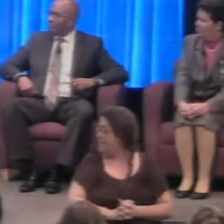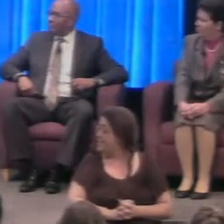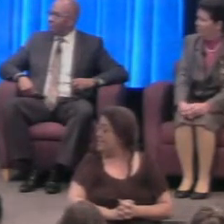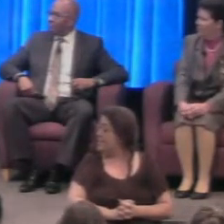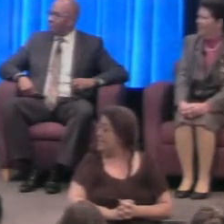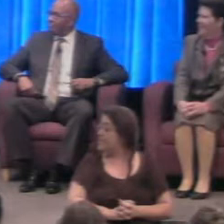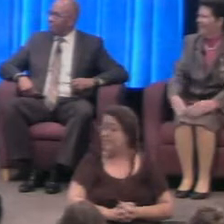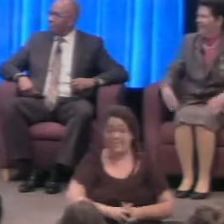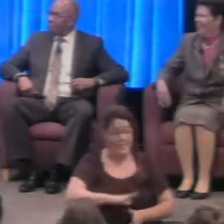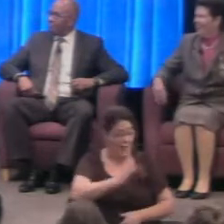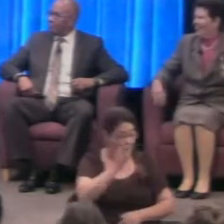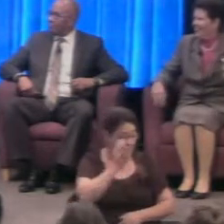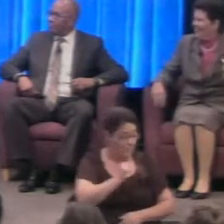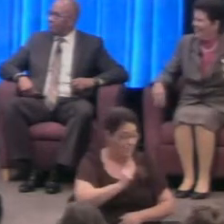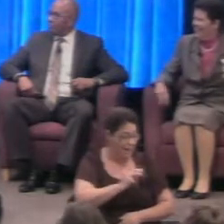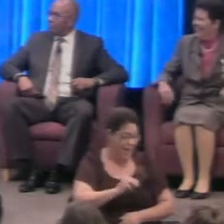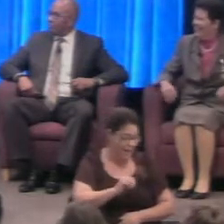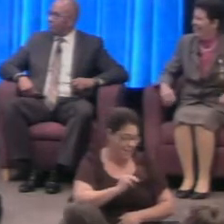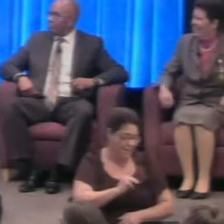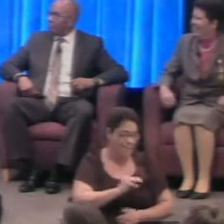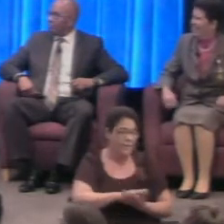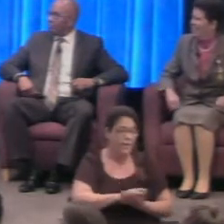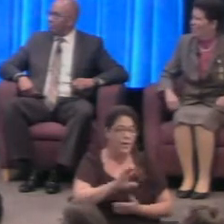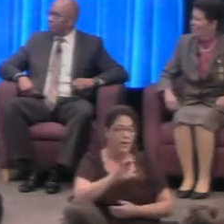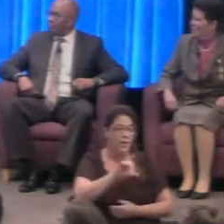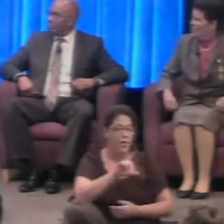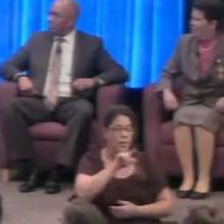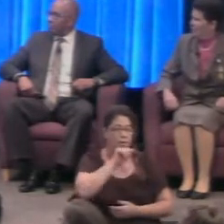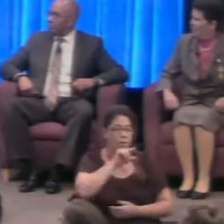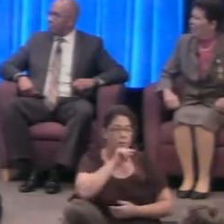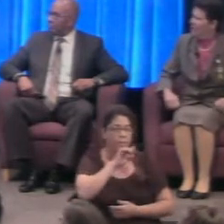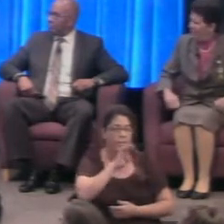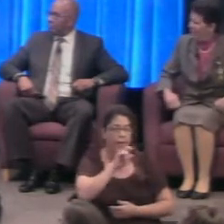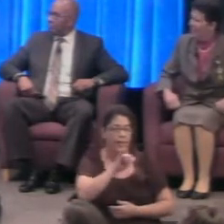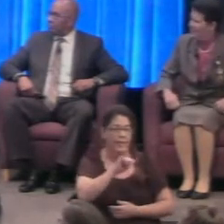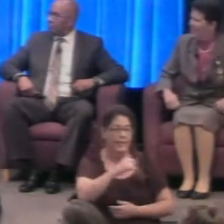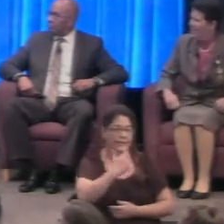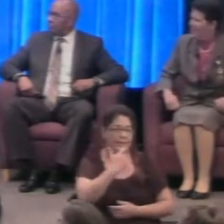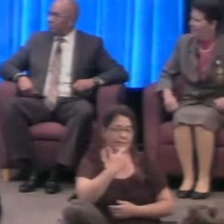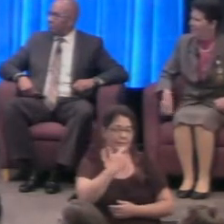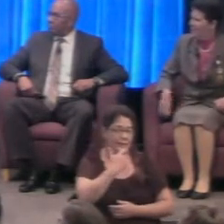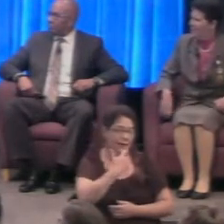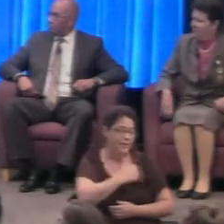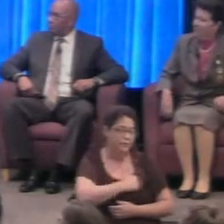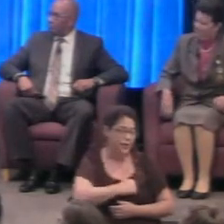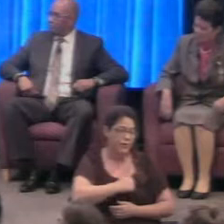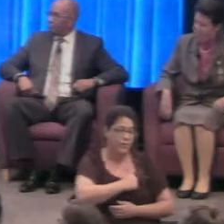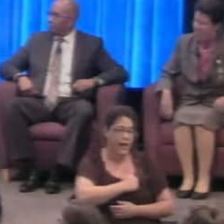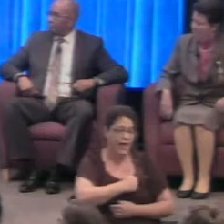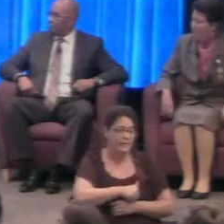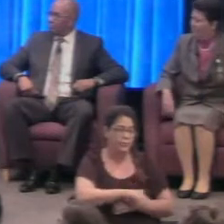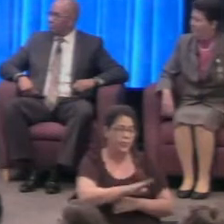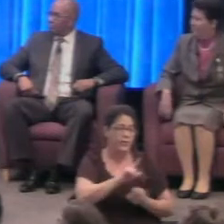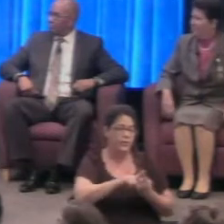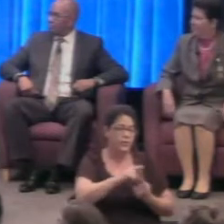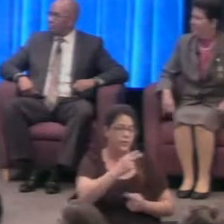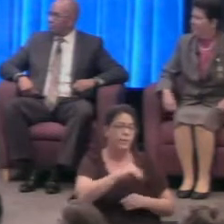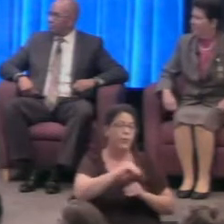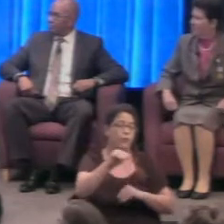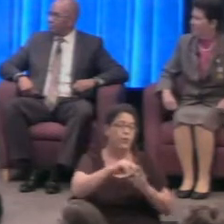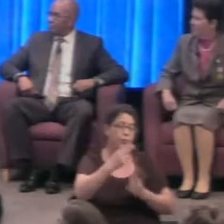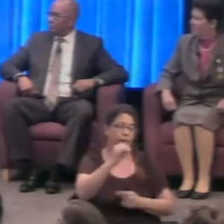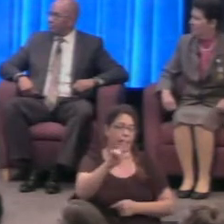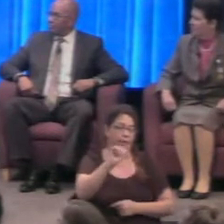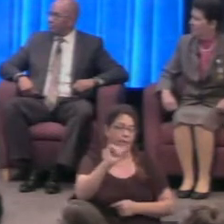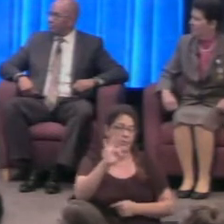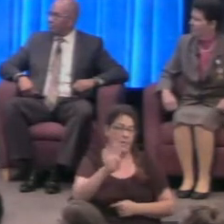Hi, ma'am. Colonel Bailey sends his regrets. He's moving to Hill, and